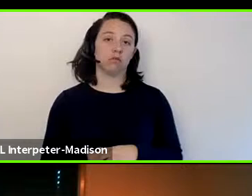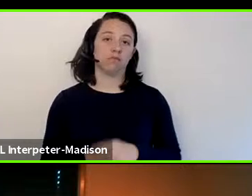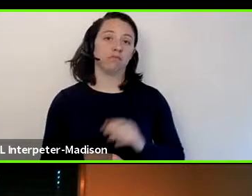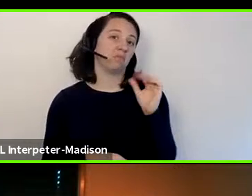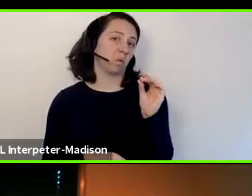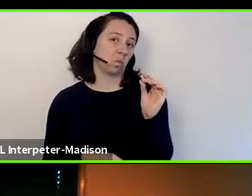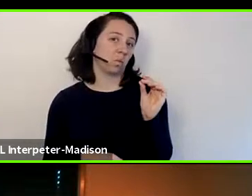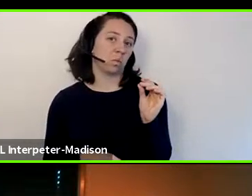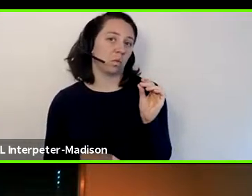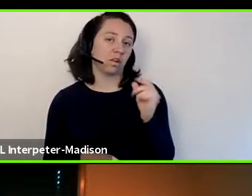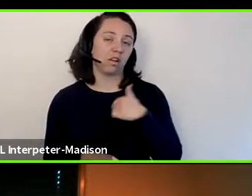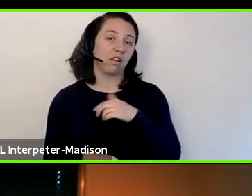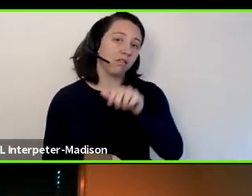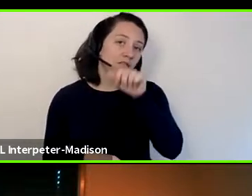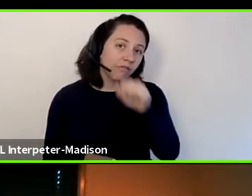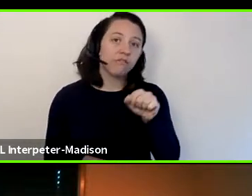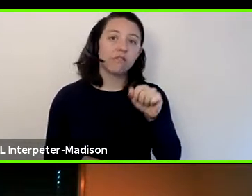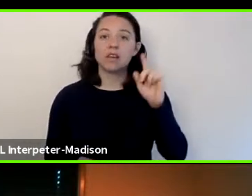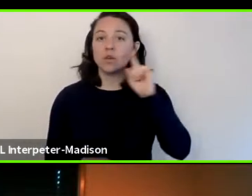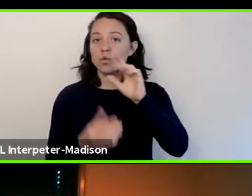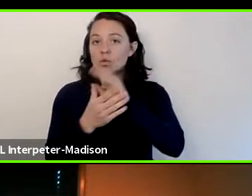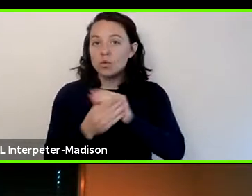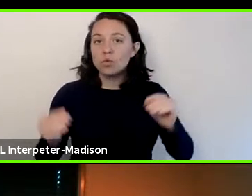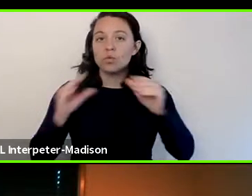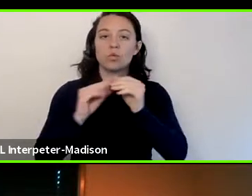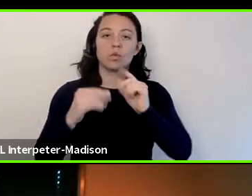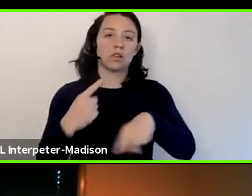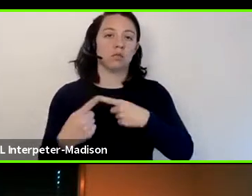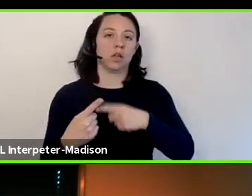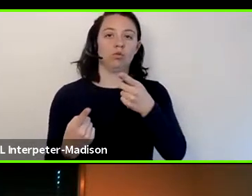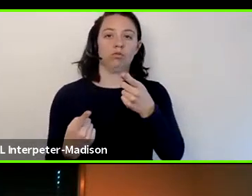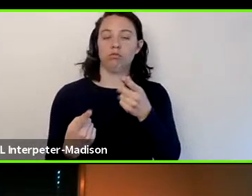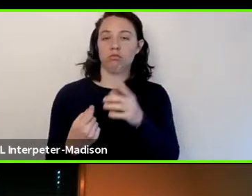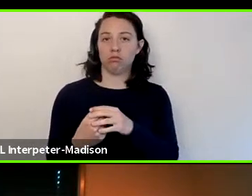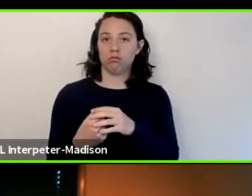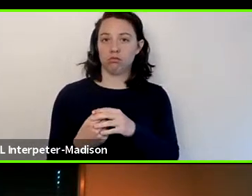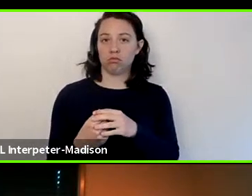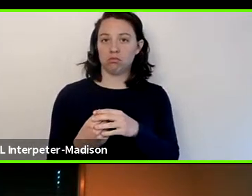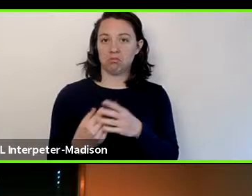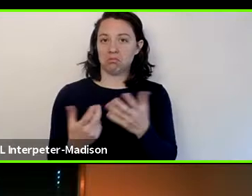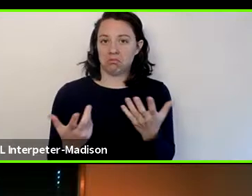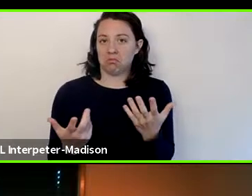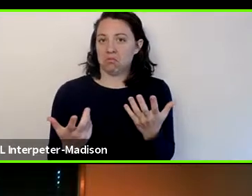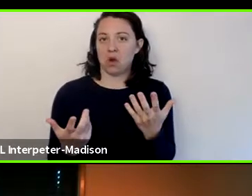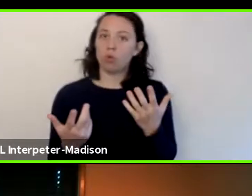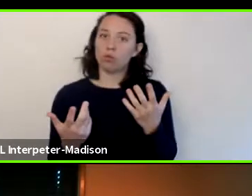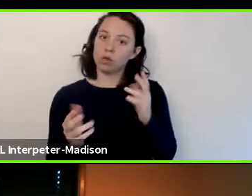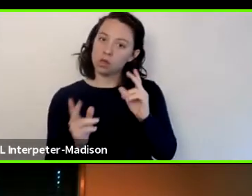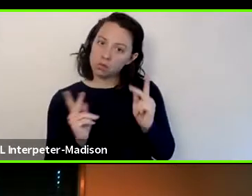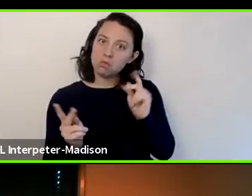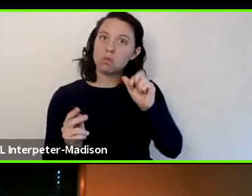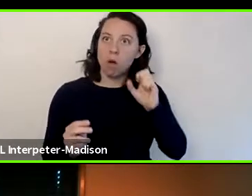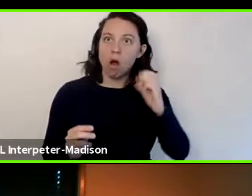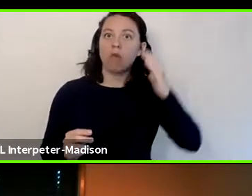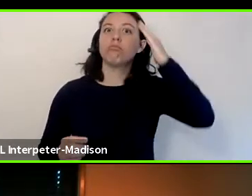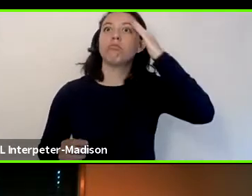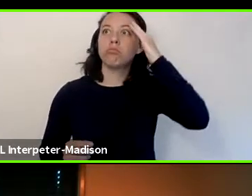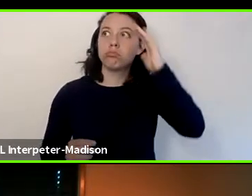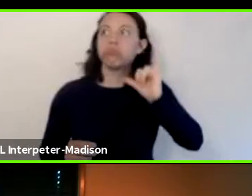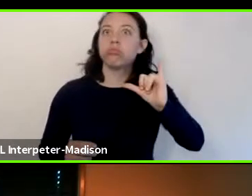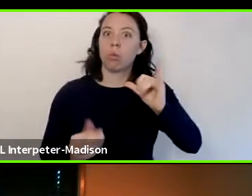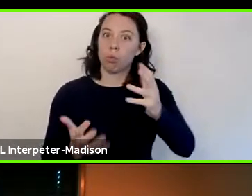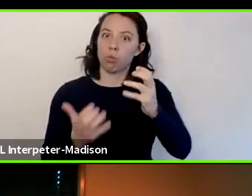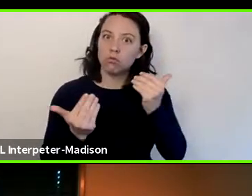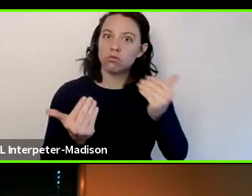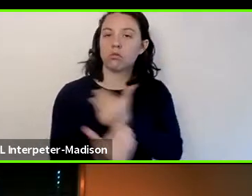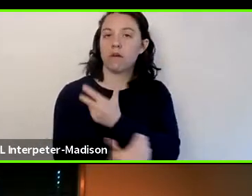I love hearing stories of how we're public health minded, and